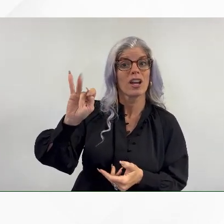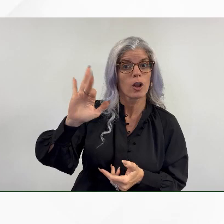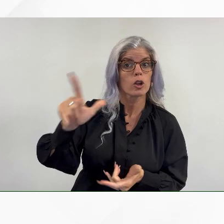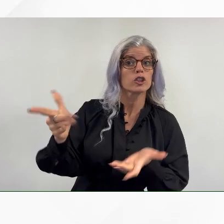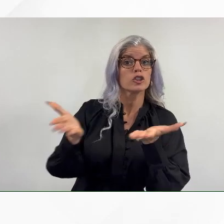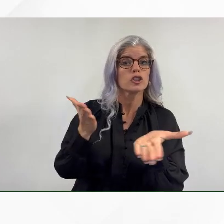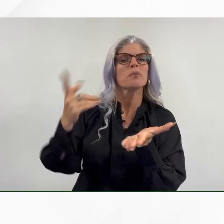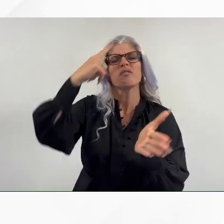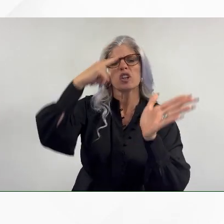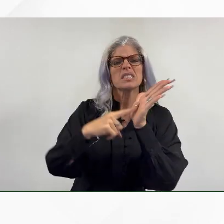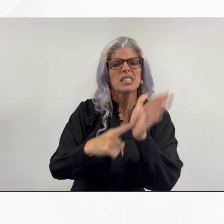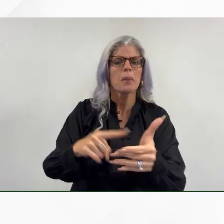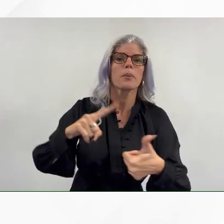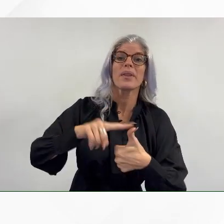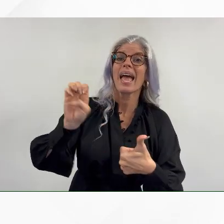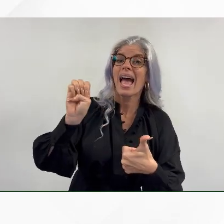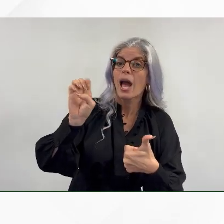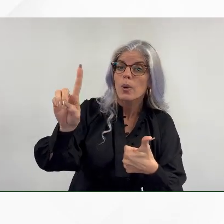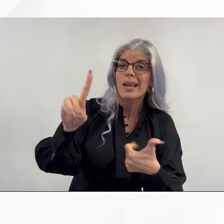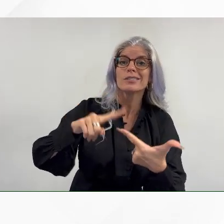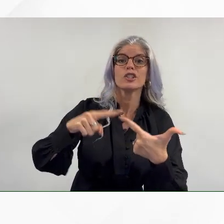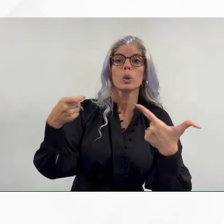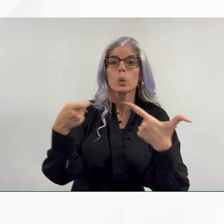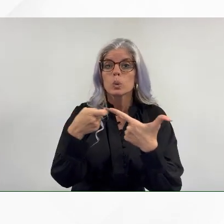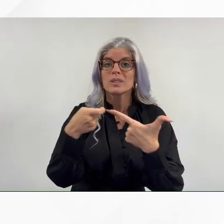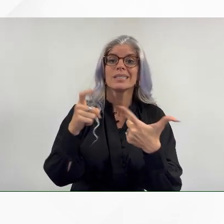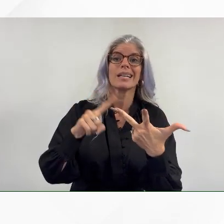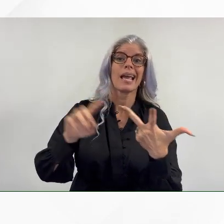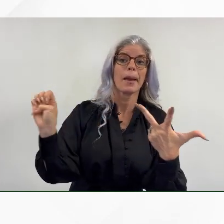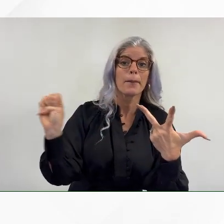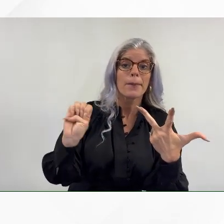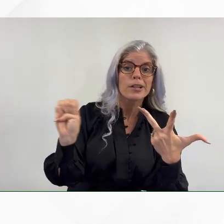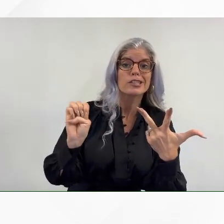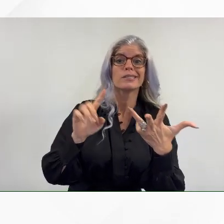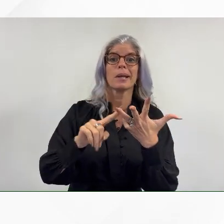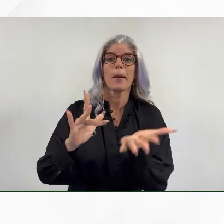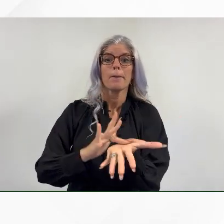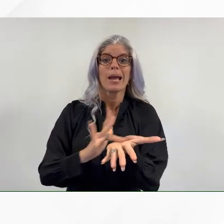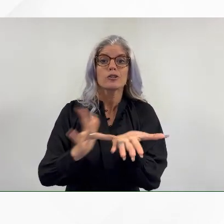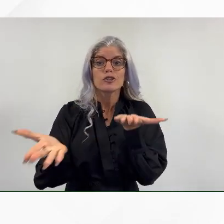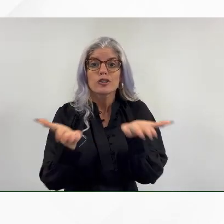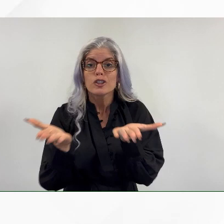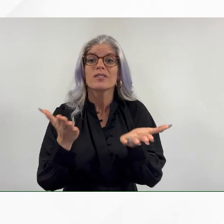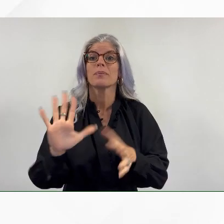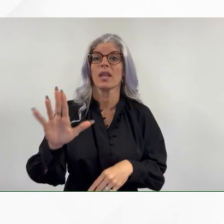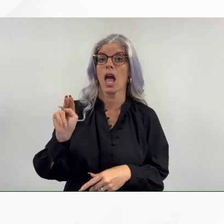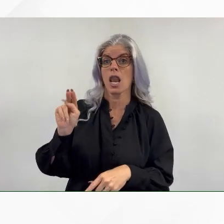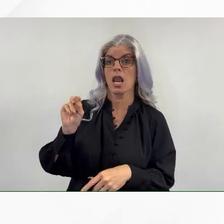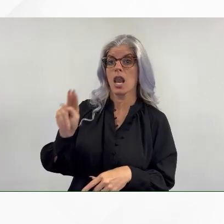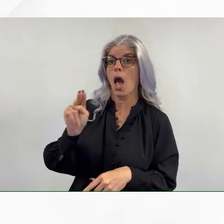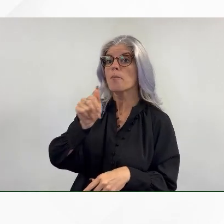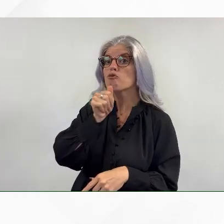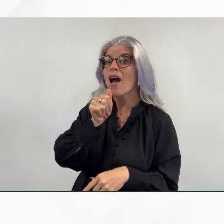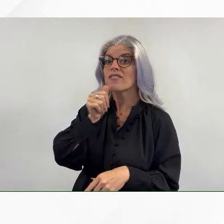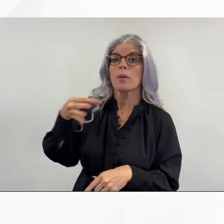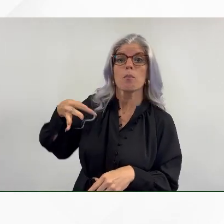house of worship that operates an accredited school in more than 50% of the building may qualify for a FEMA grant.